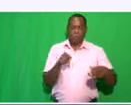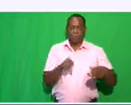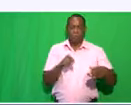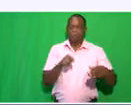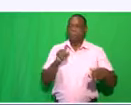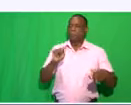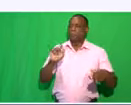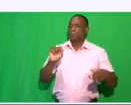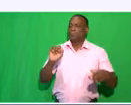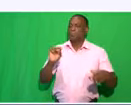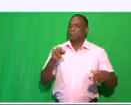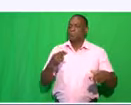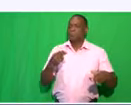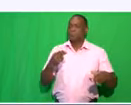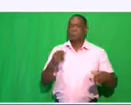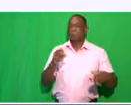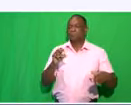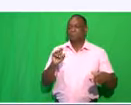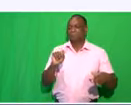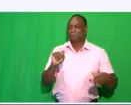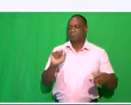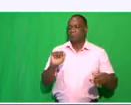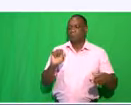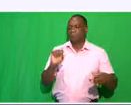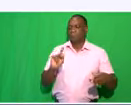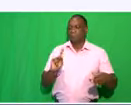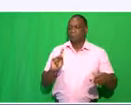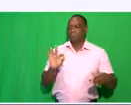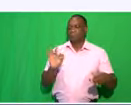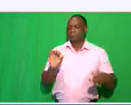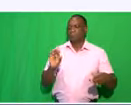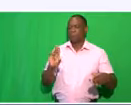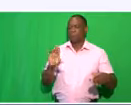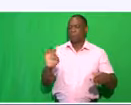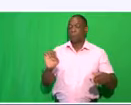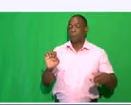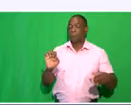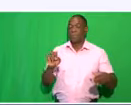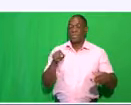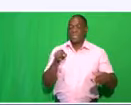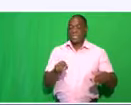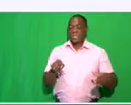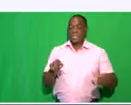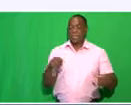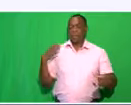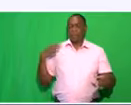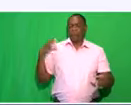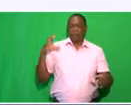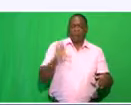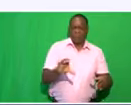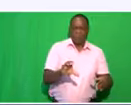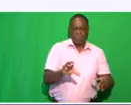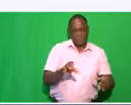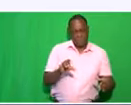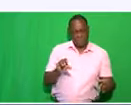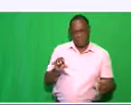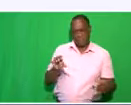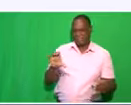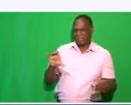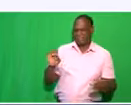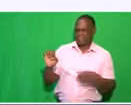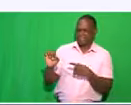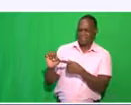established to examine the removal of the common entrance examination. Because as we're all aware, during that period,